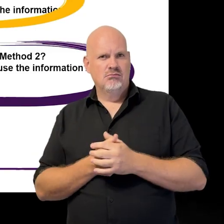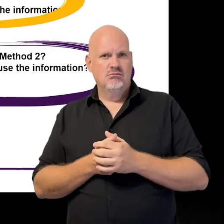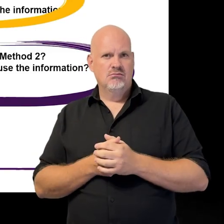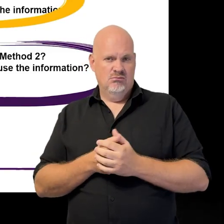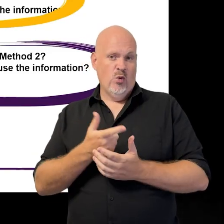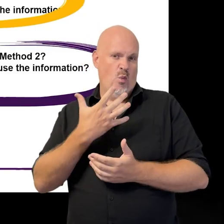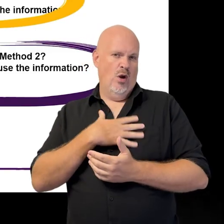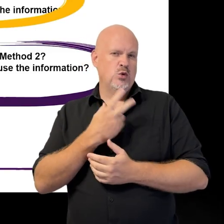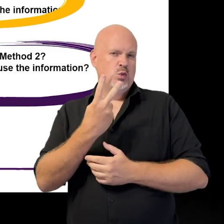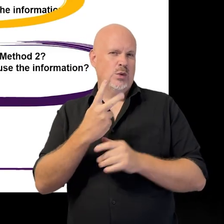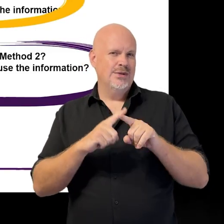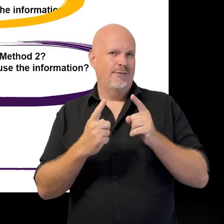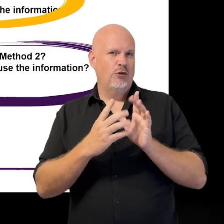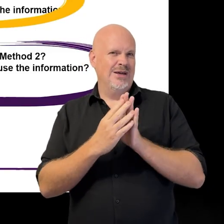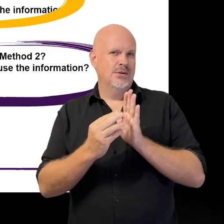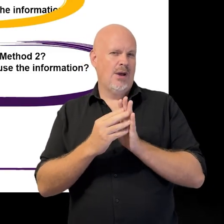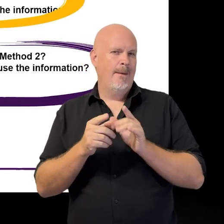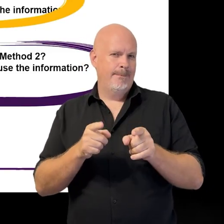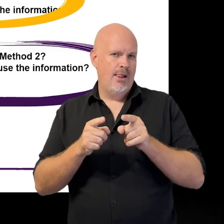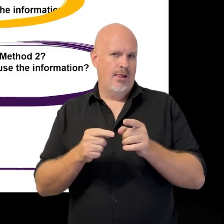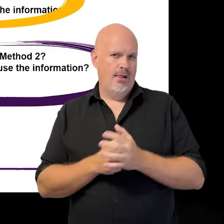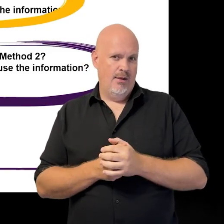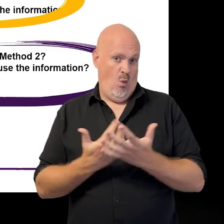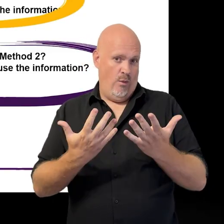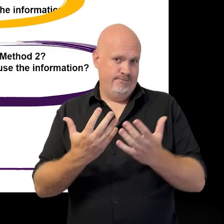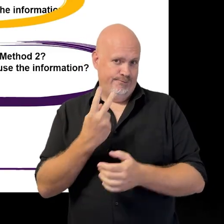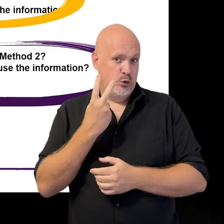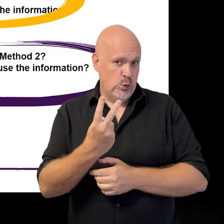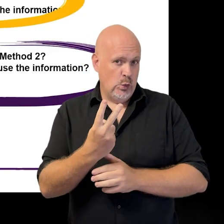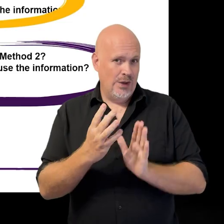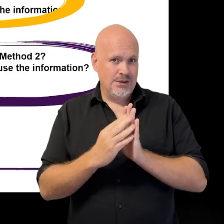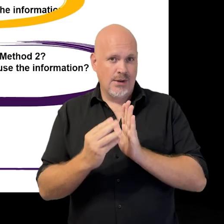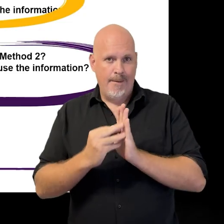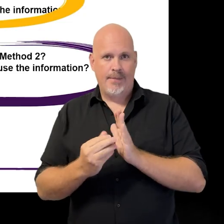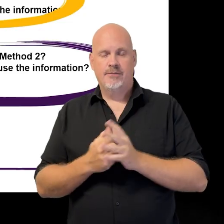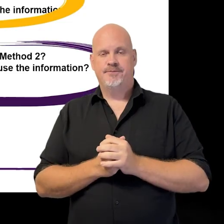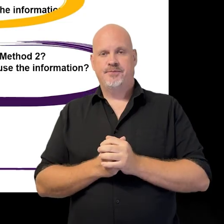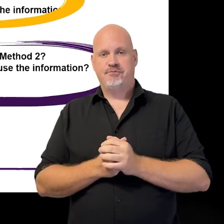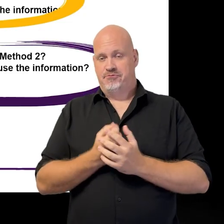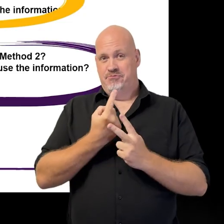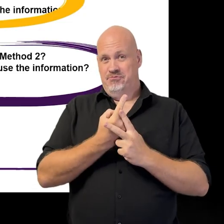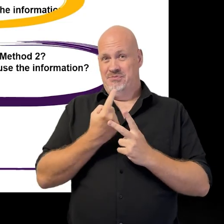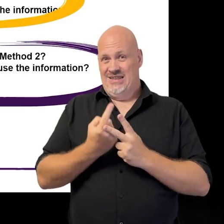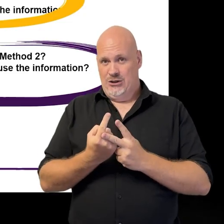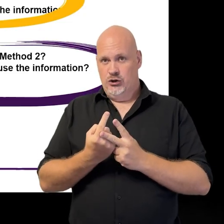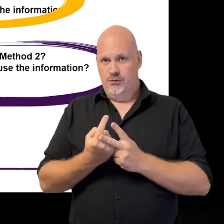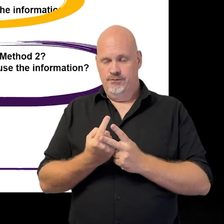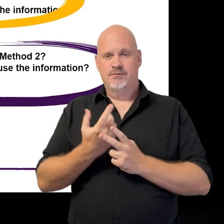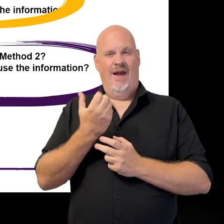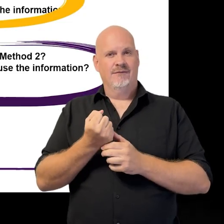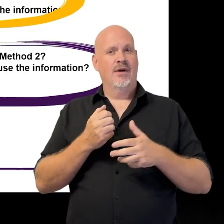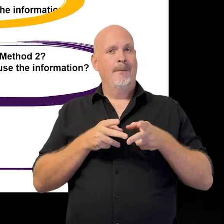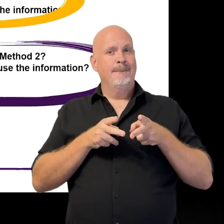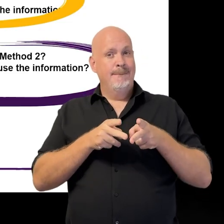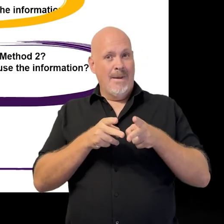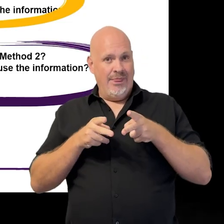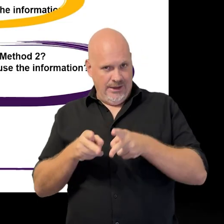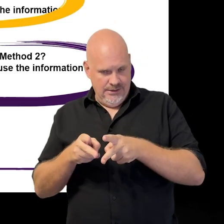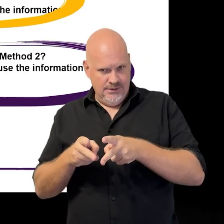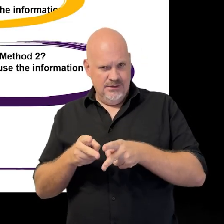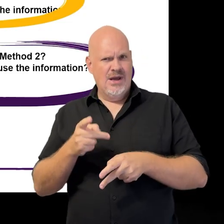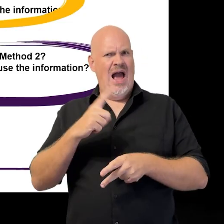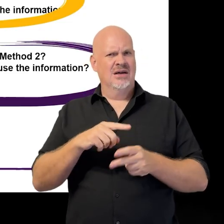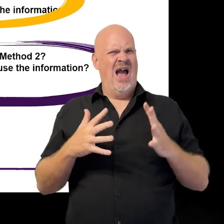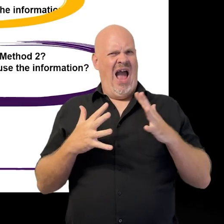that information? And we want 2 examples of that. So 2 examples. In each example, you've got the